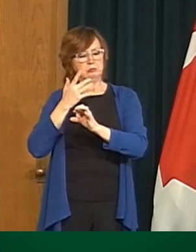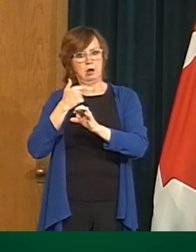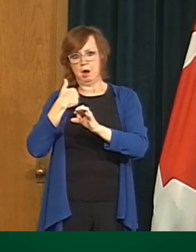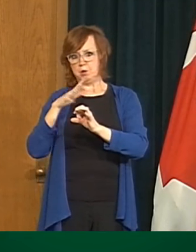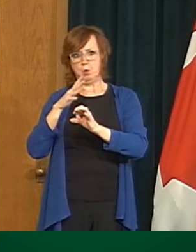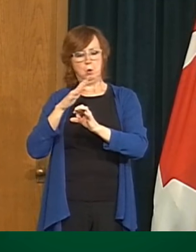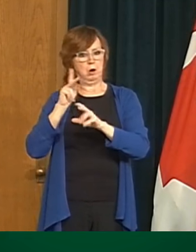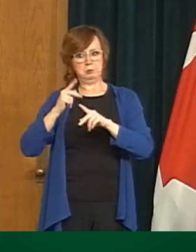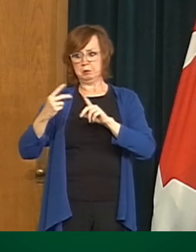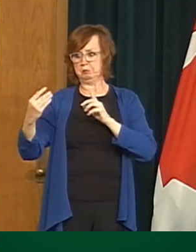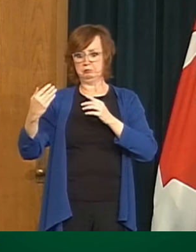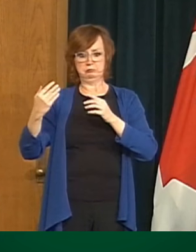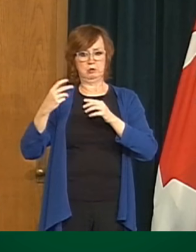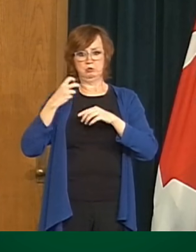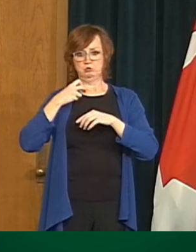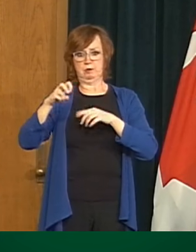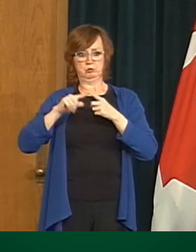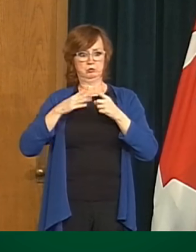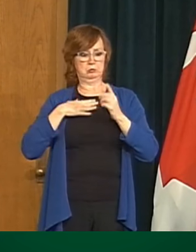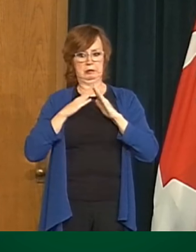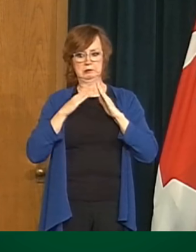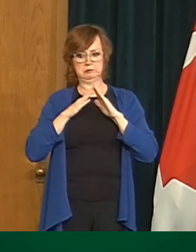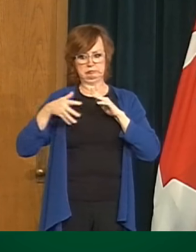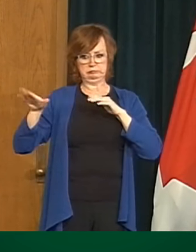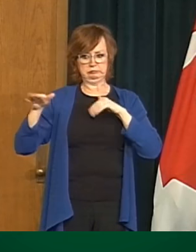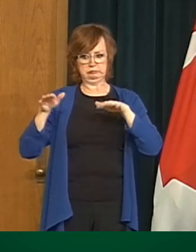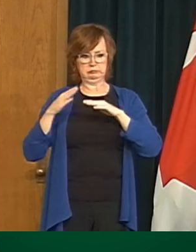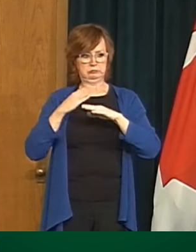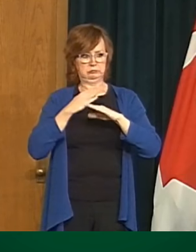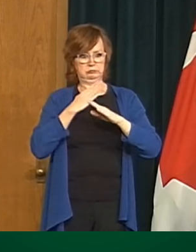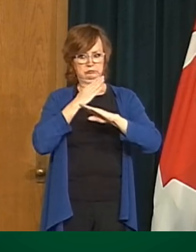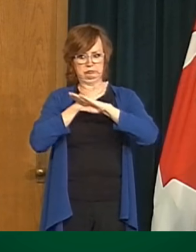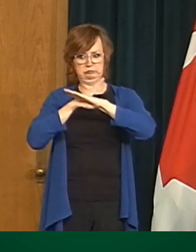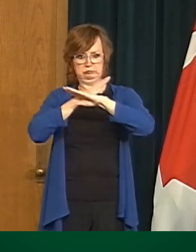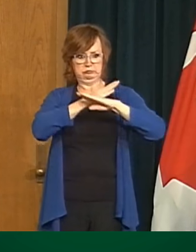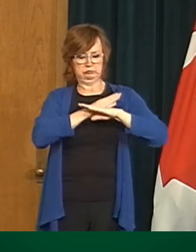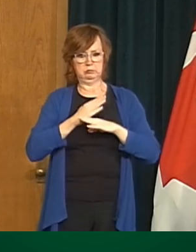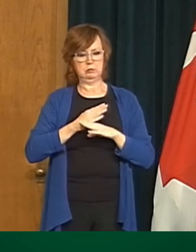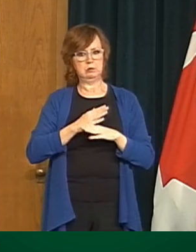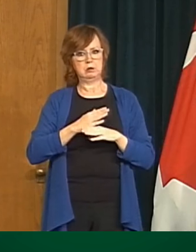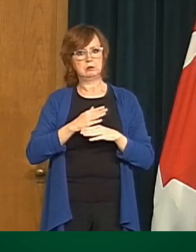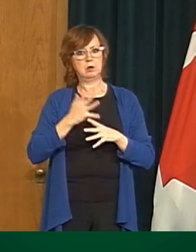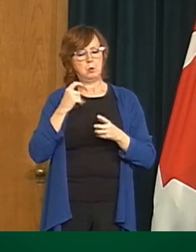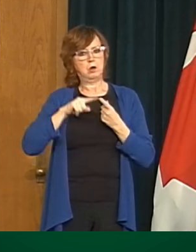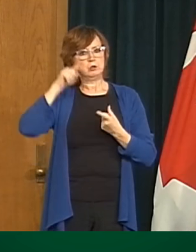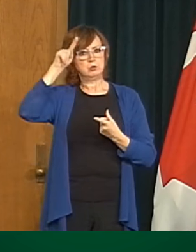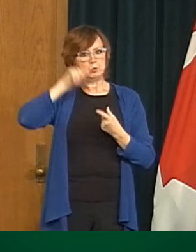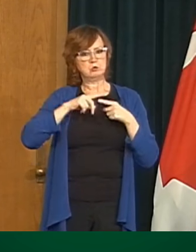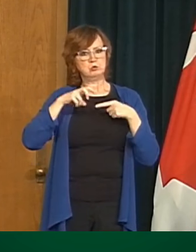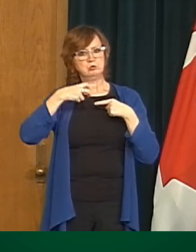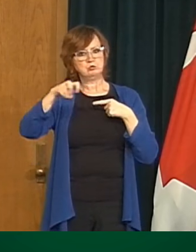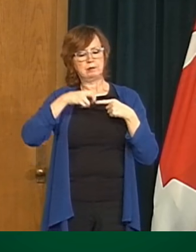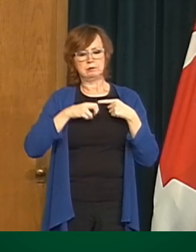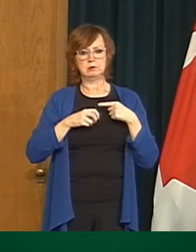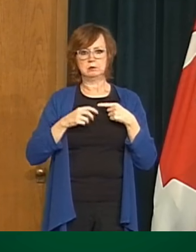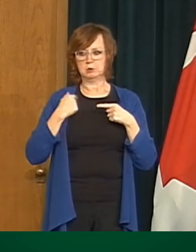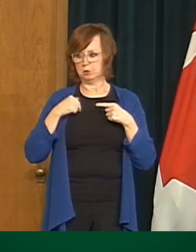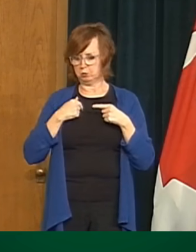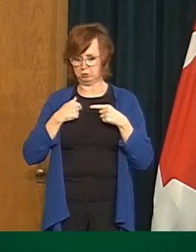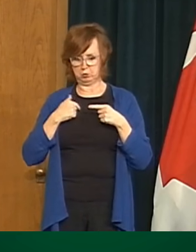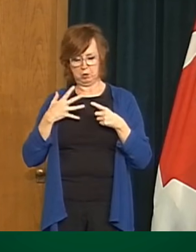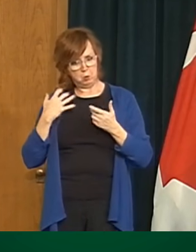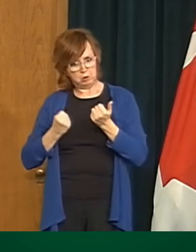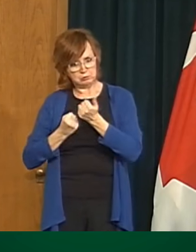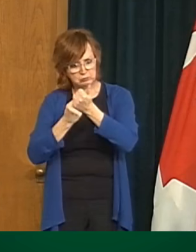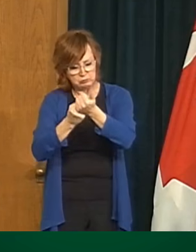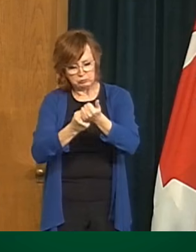areas, but for people traveling between communities in the north. And so that is why we are providing the additional human resources to